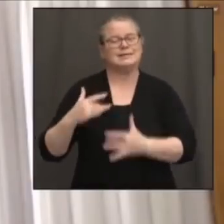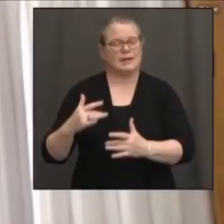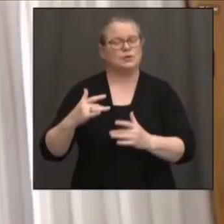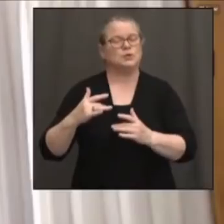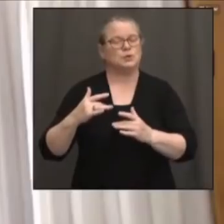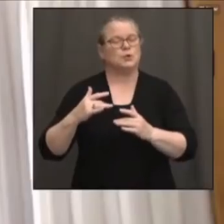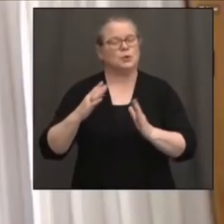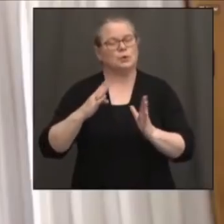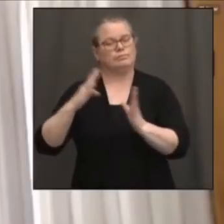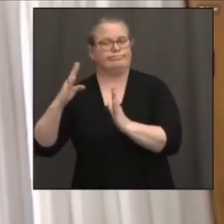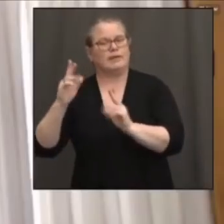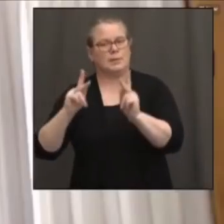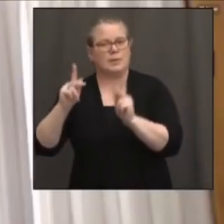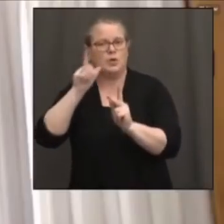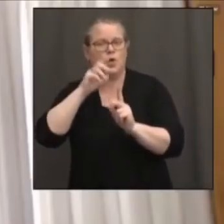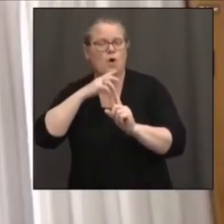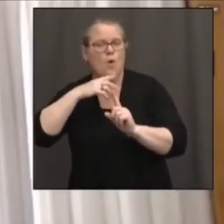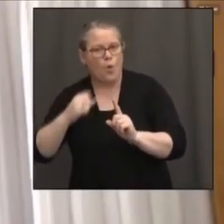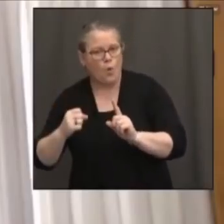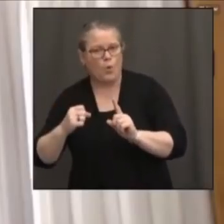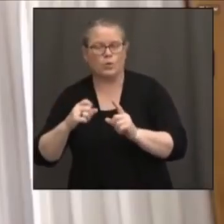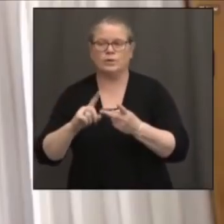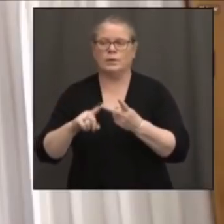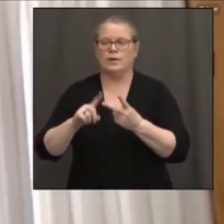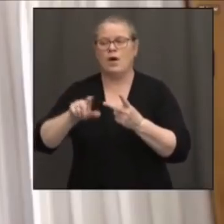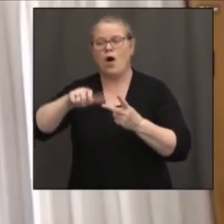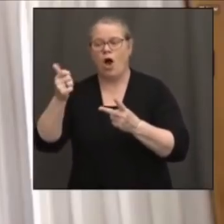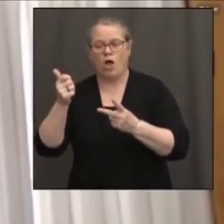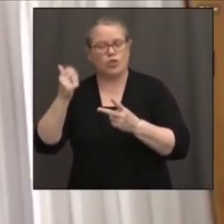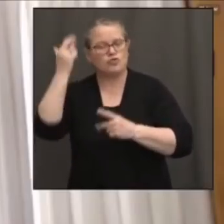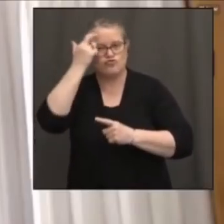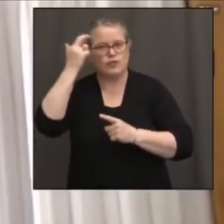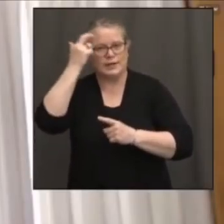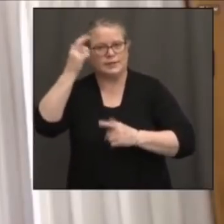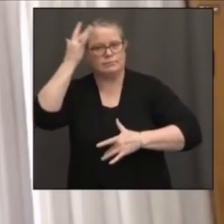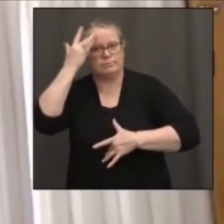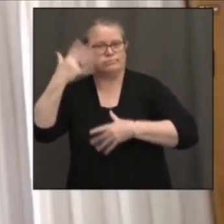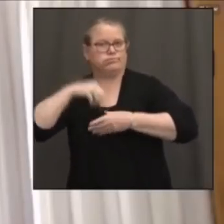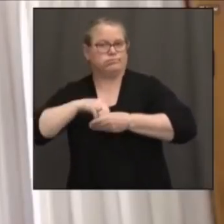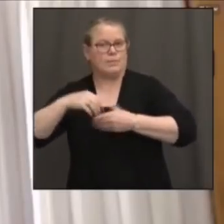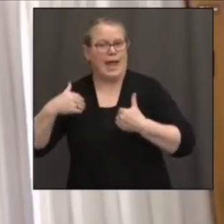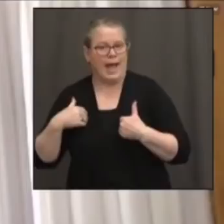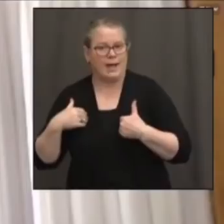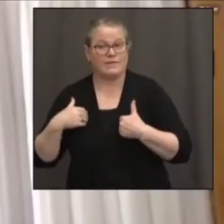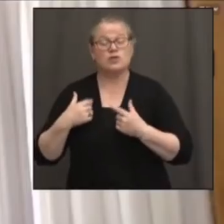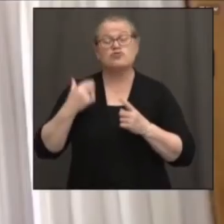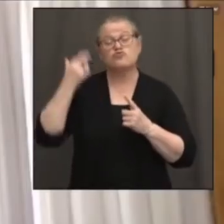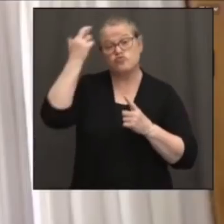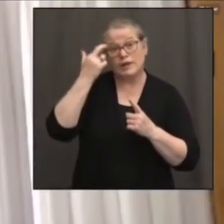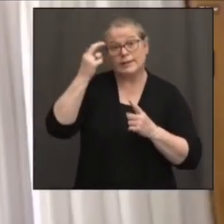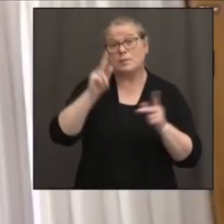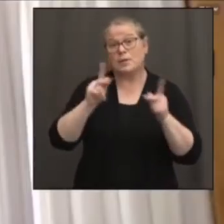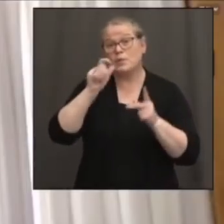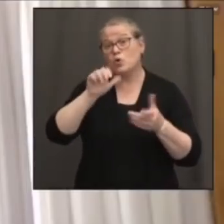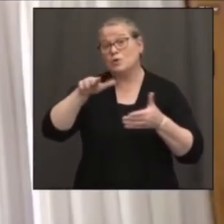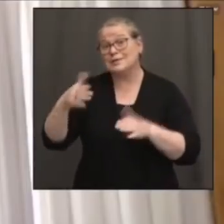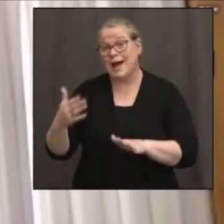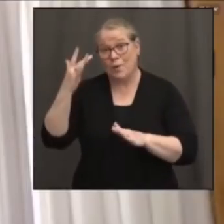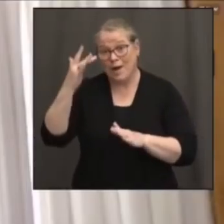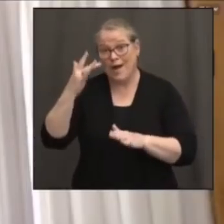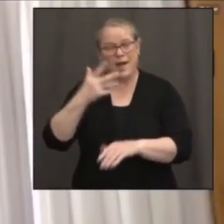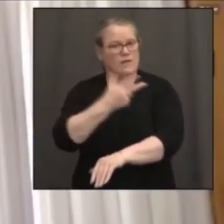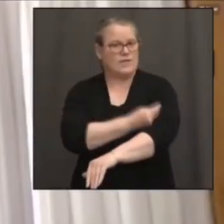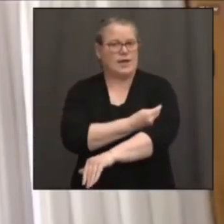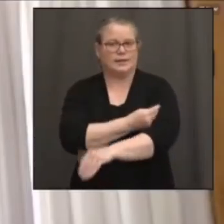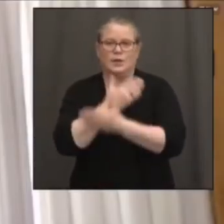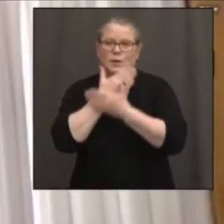older, people who have other risk factors. But more recently, it's overwhelmingly people who are unvaccinated. That's the main common thread